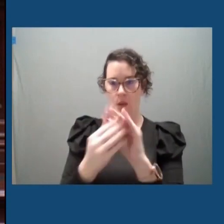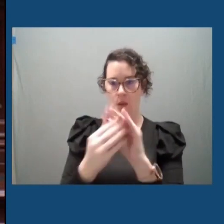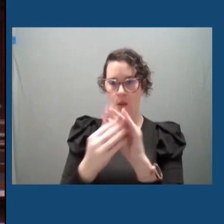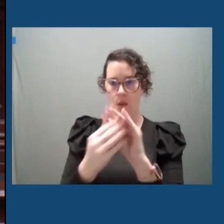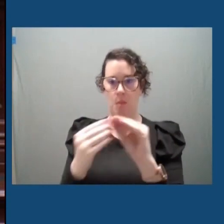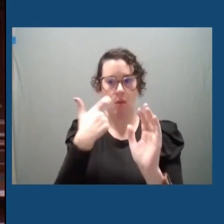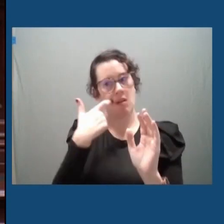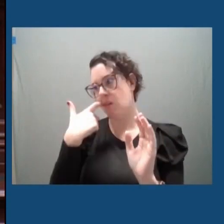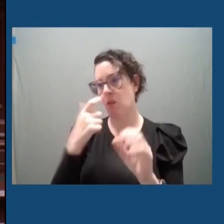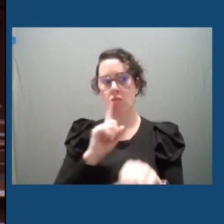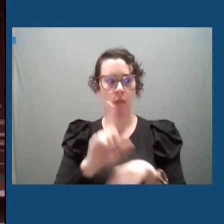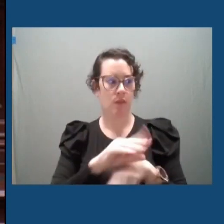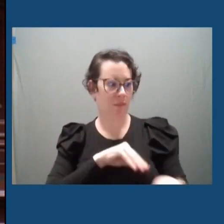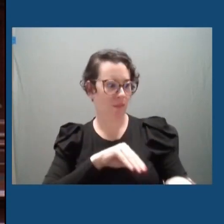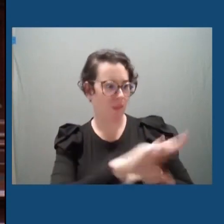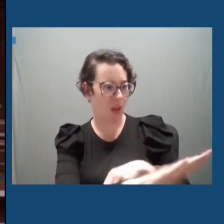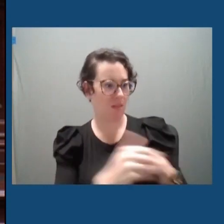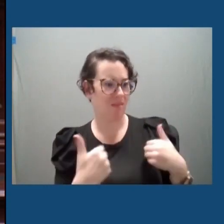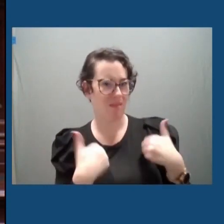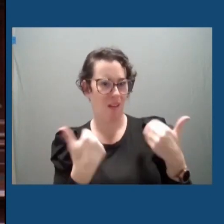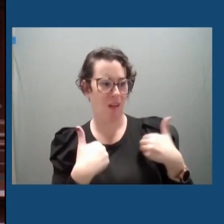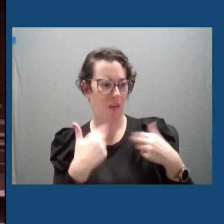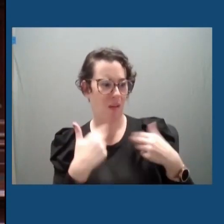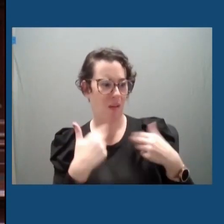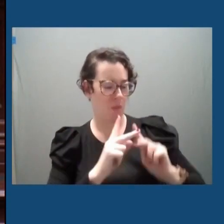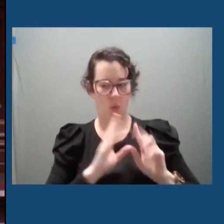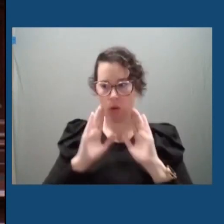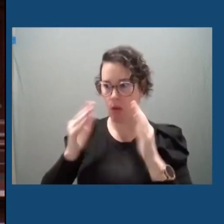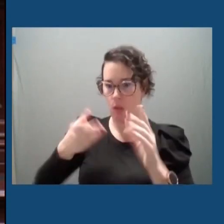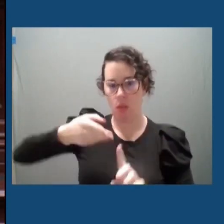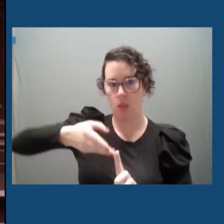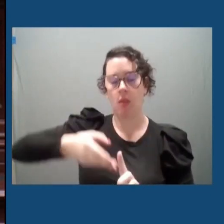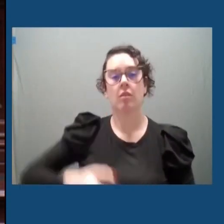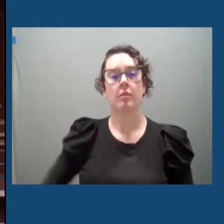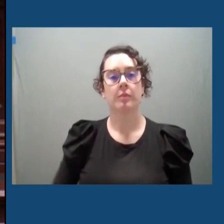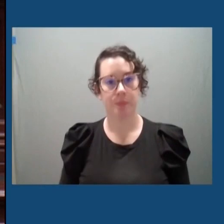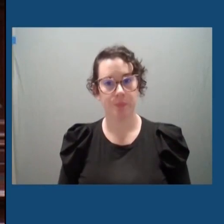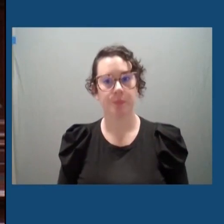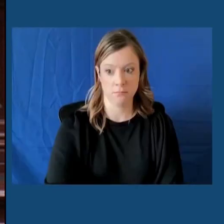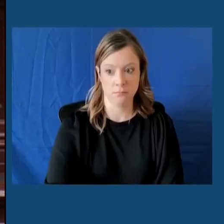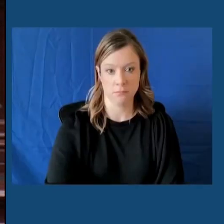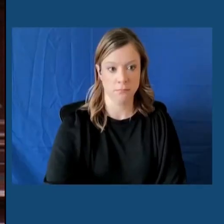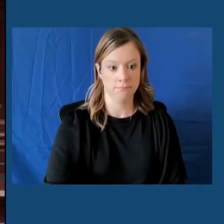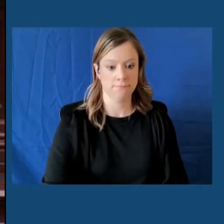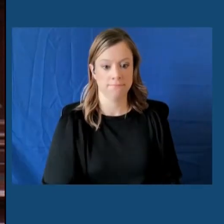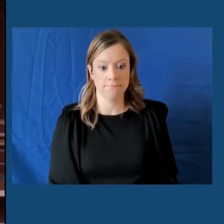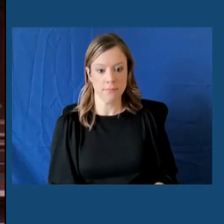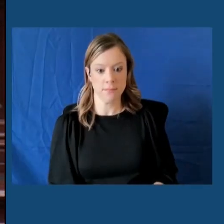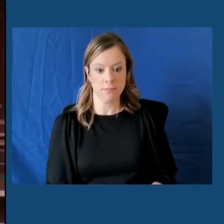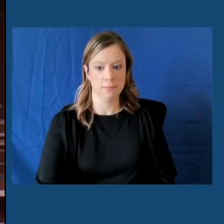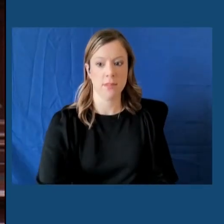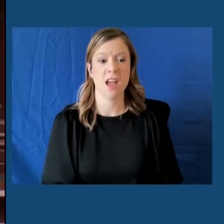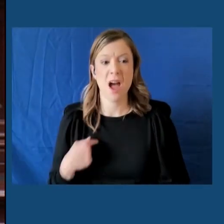users. I'm thinking about New Yorkers like Alex Spence, who grew up on Long Island.